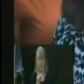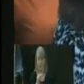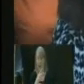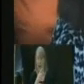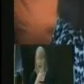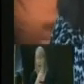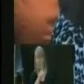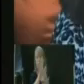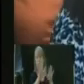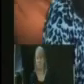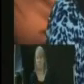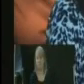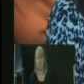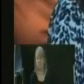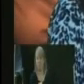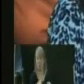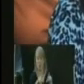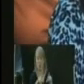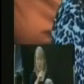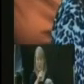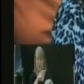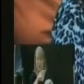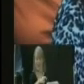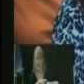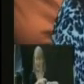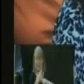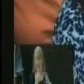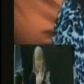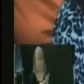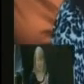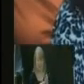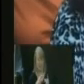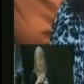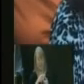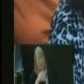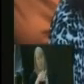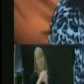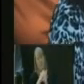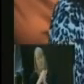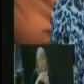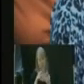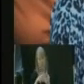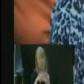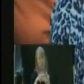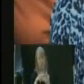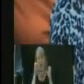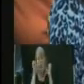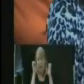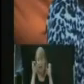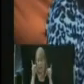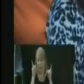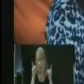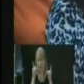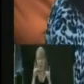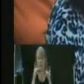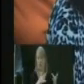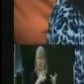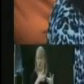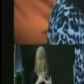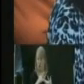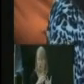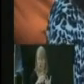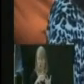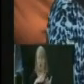needs. During this time, we discussed professional development, academic concerns, student